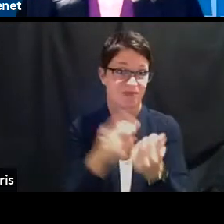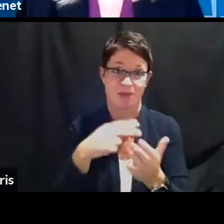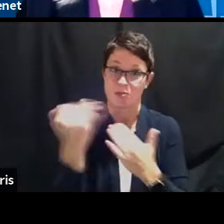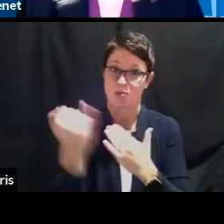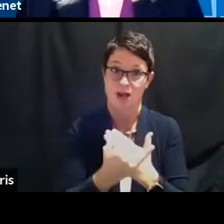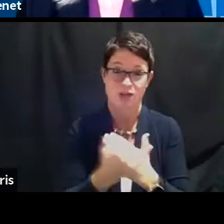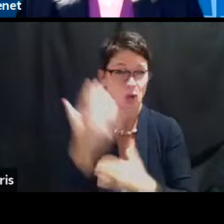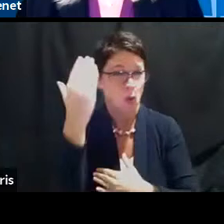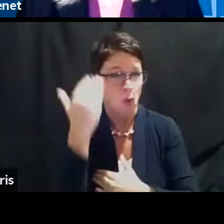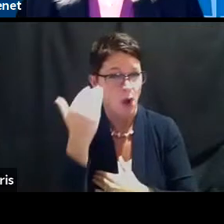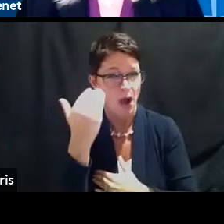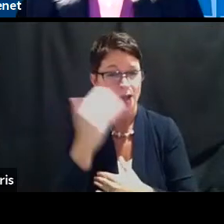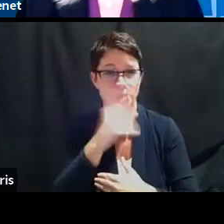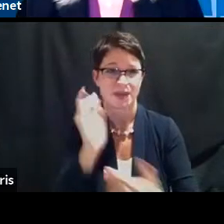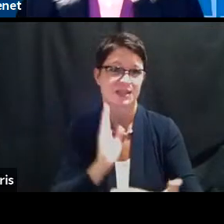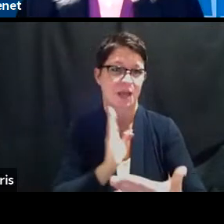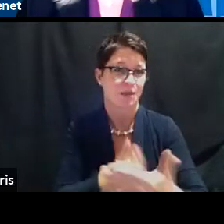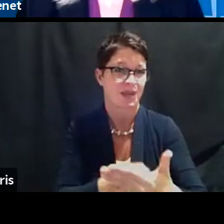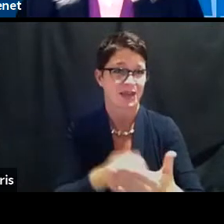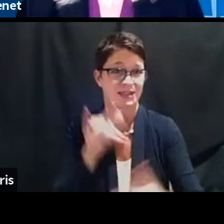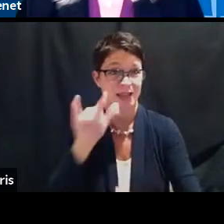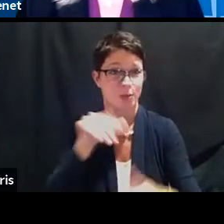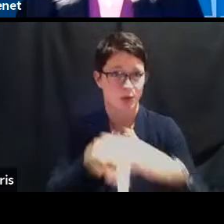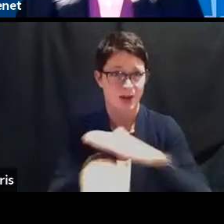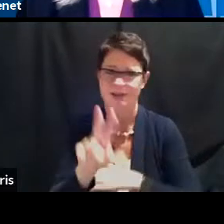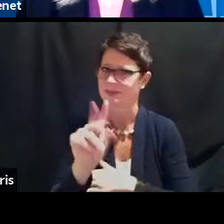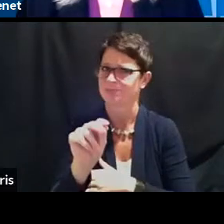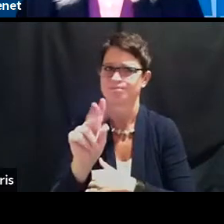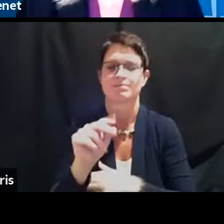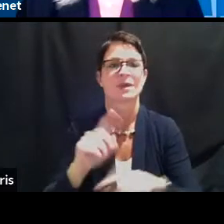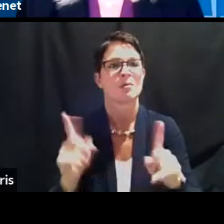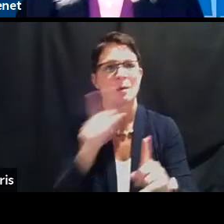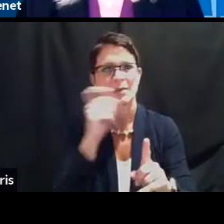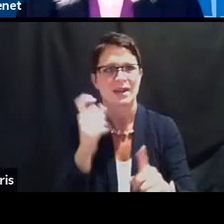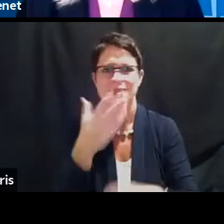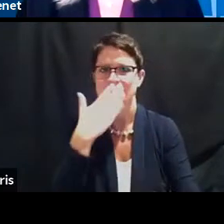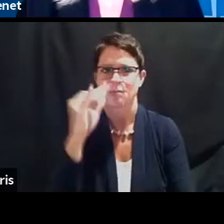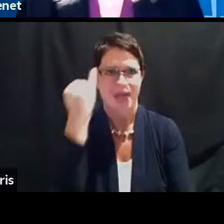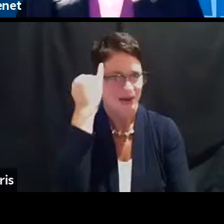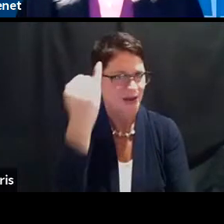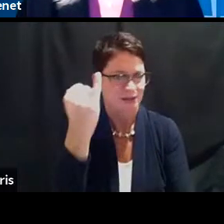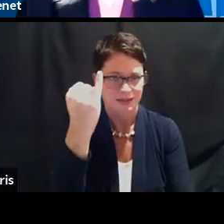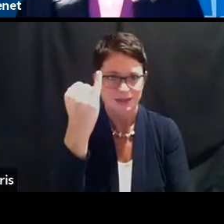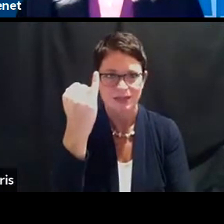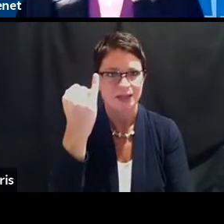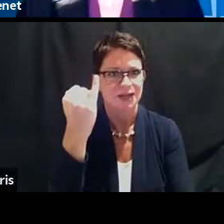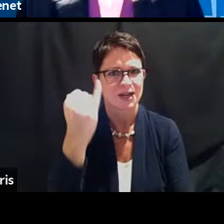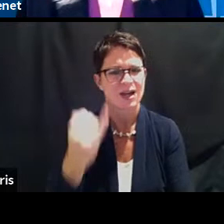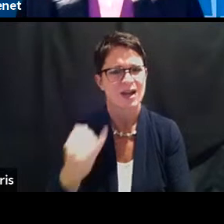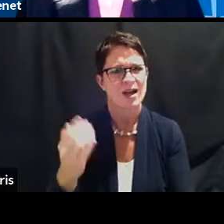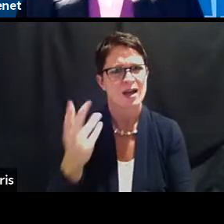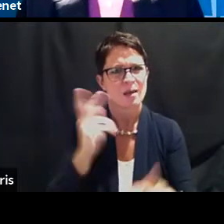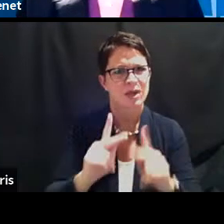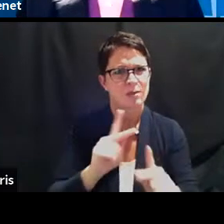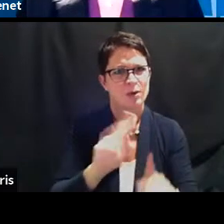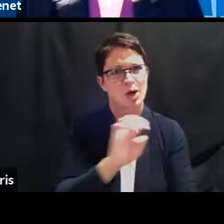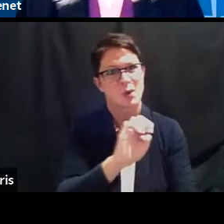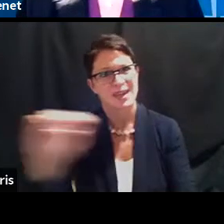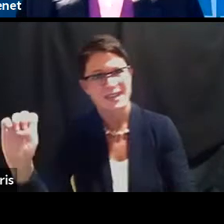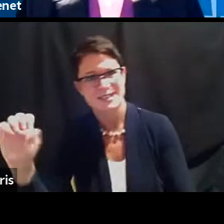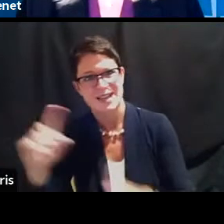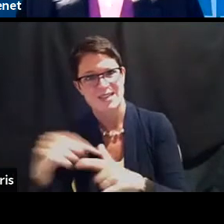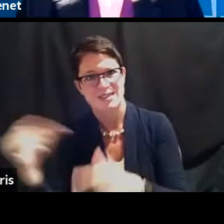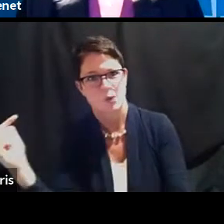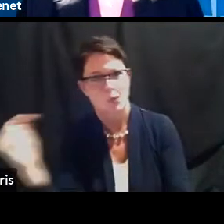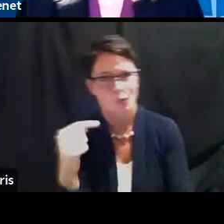not because I'm against airport access, but I really think it is a poor idea to make people to go east and then to go